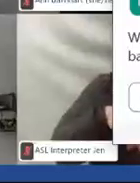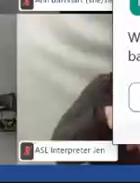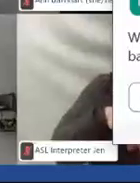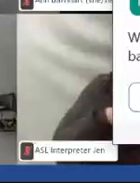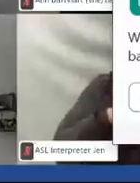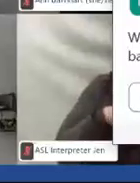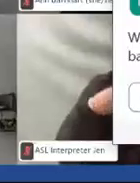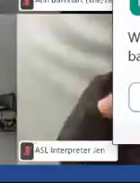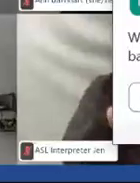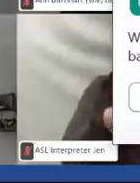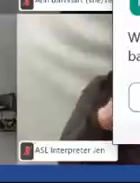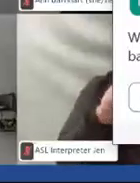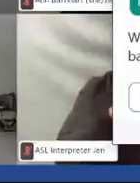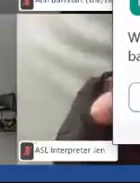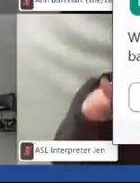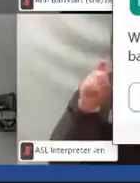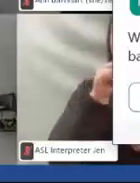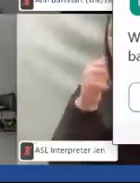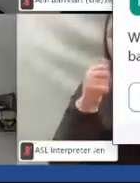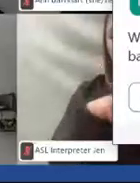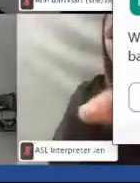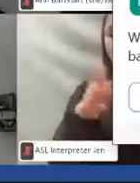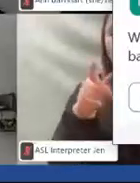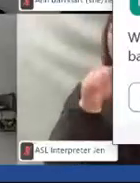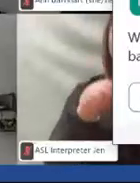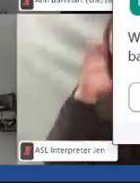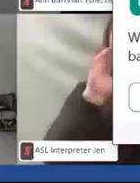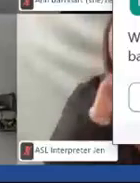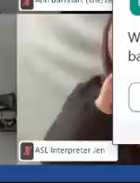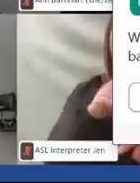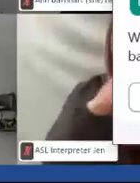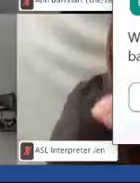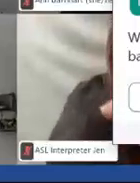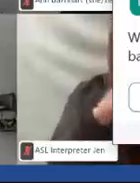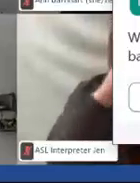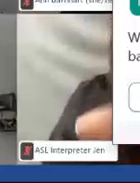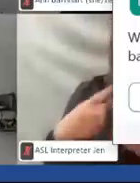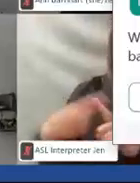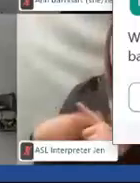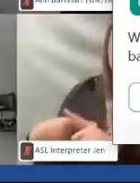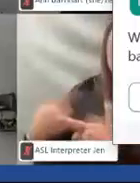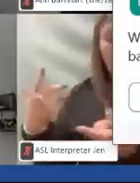as efficiency, but also that means you don't get to hear that report read out loud every month. So